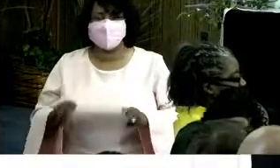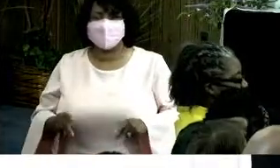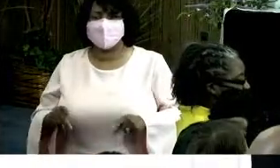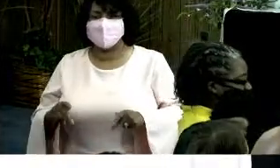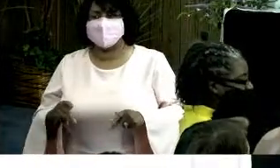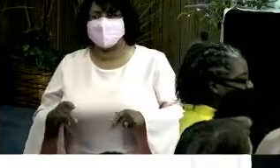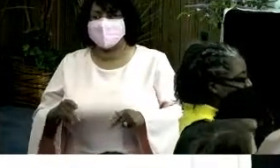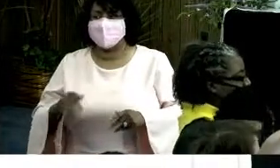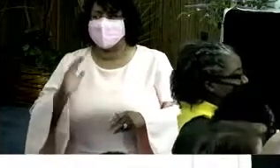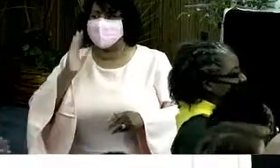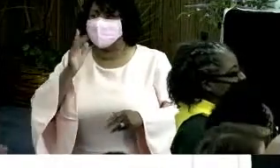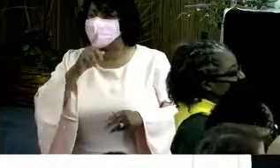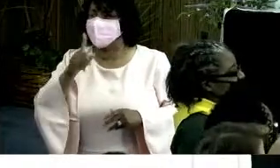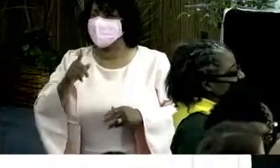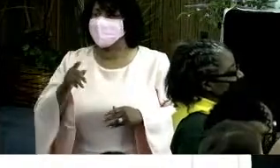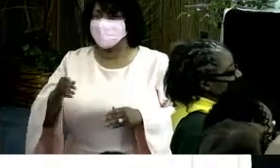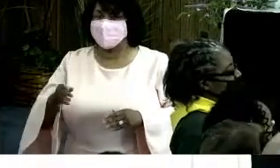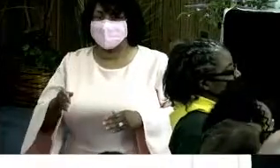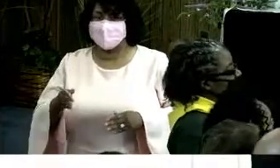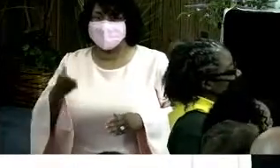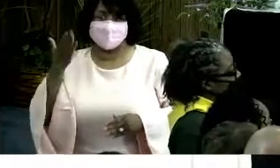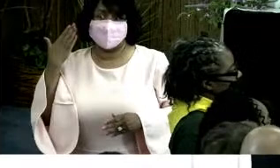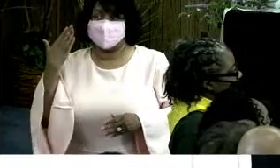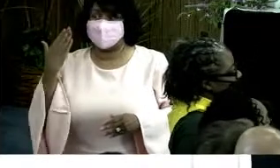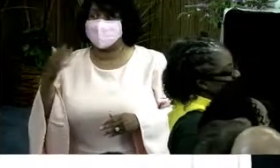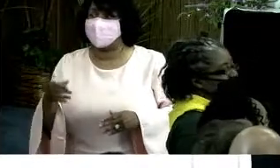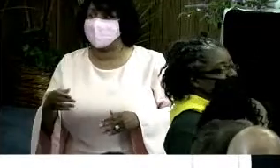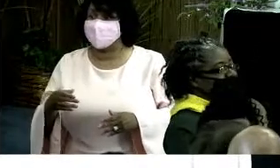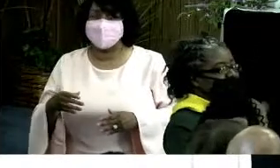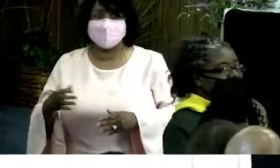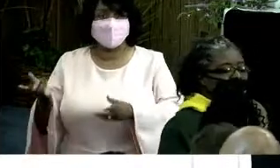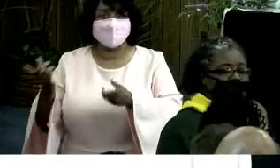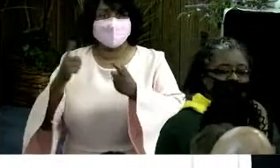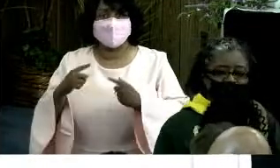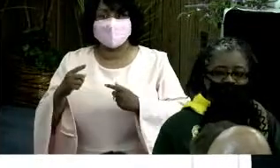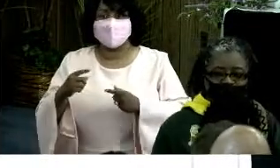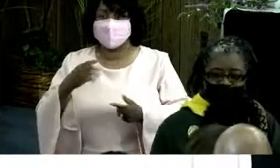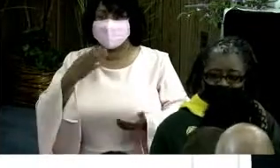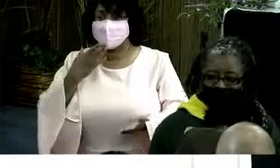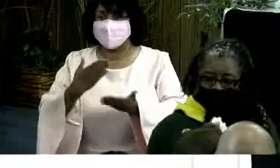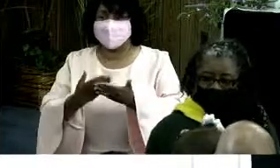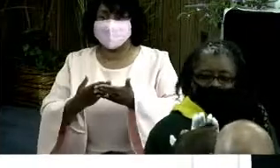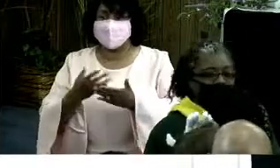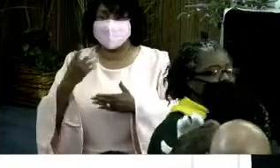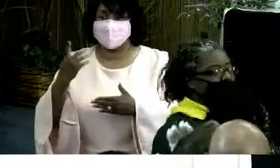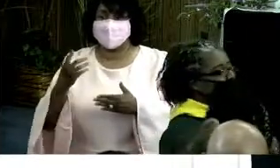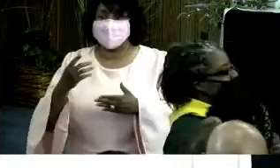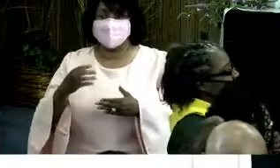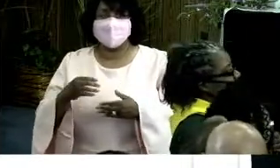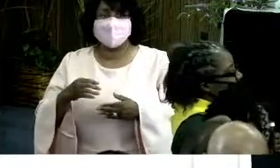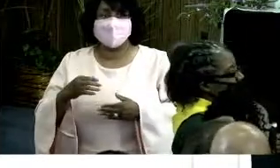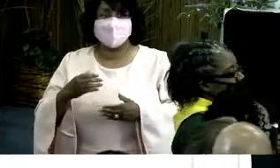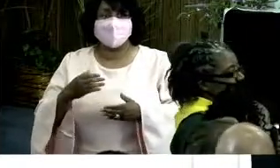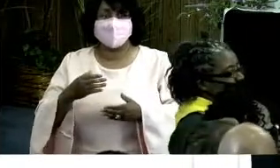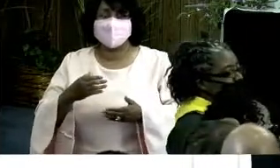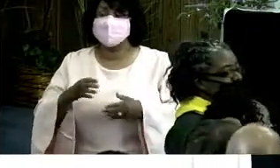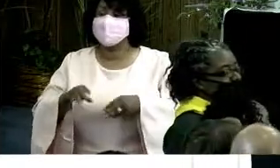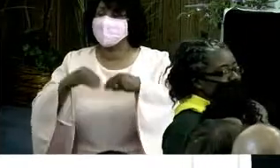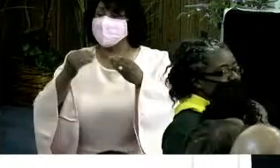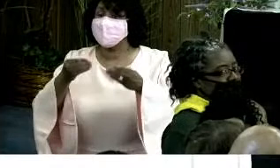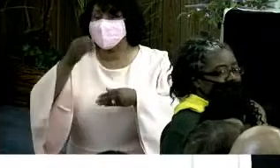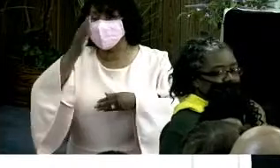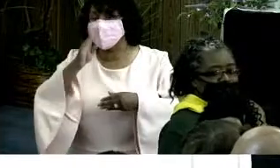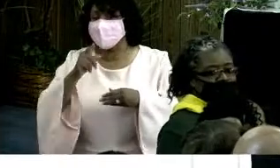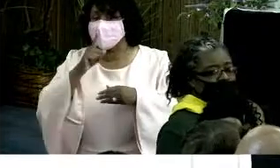will be left behind. So we just want to come this morning to say thank you to our church. Give God praise